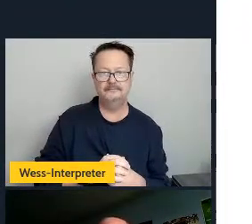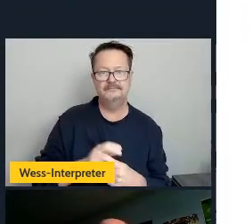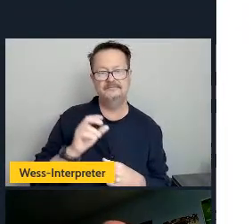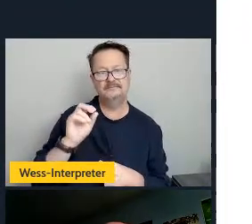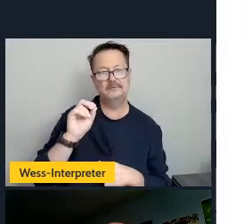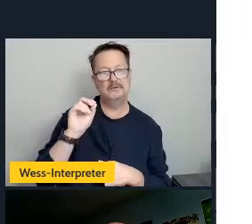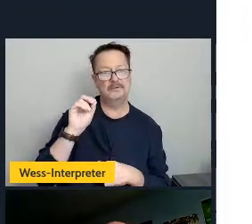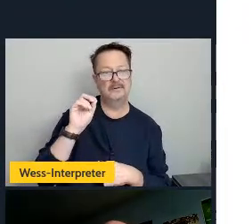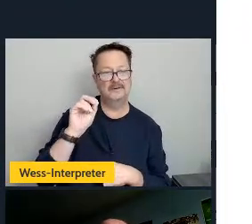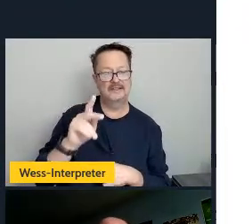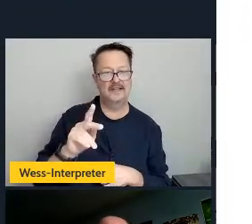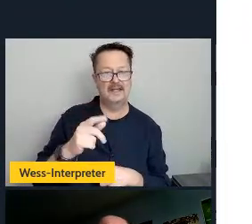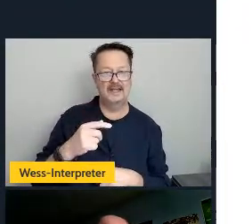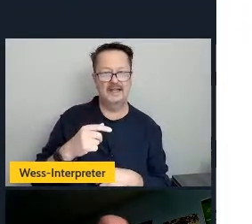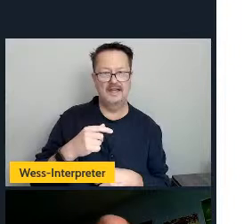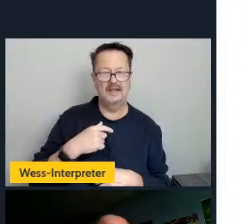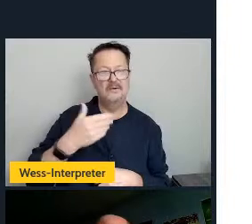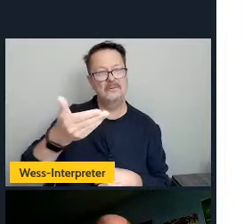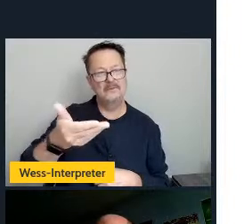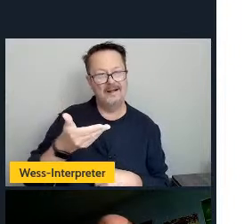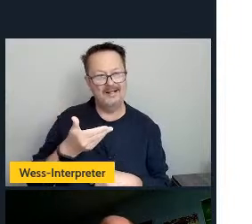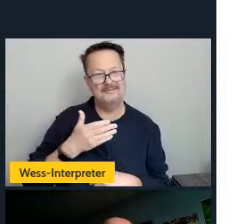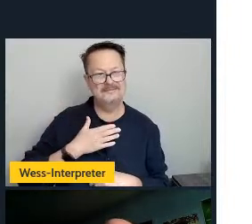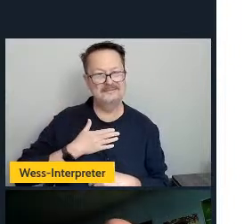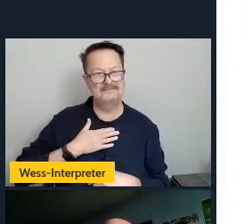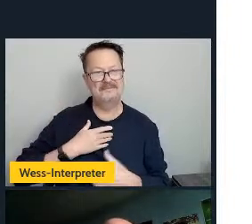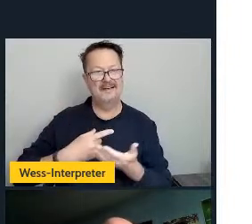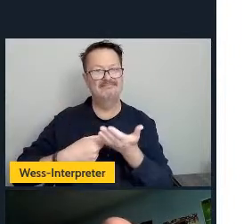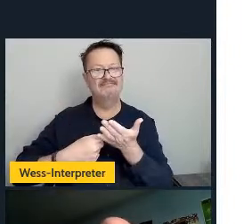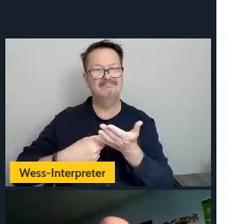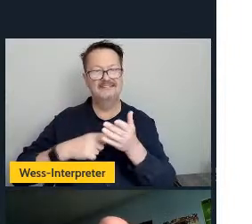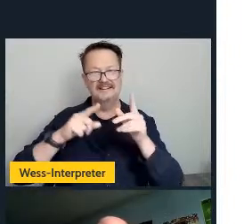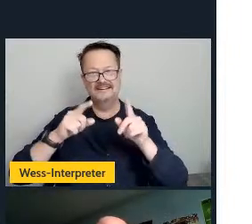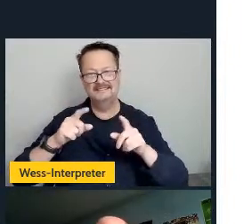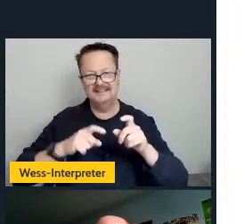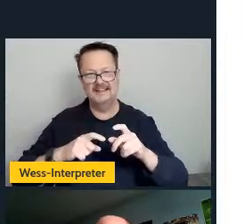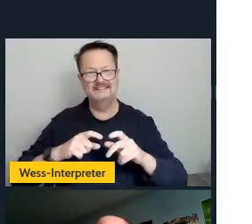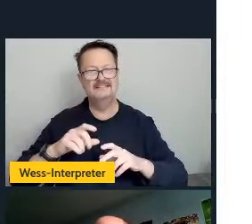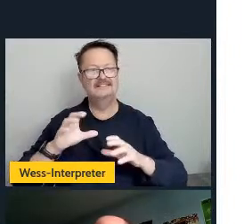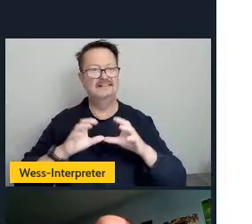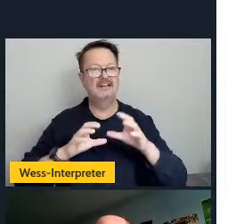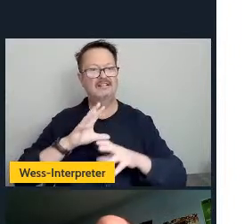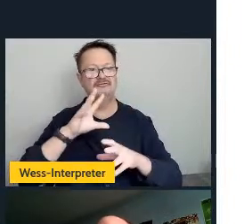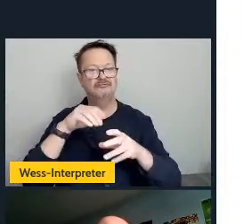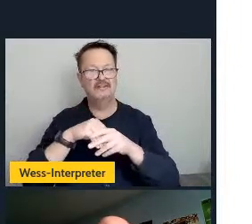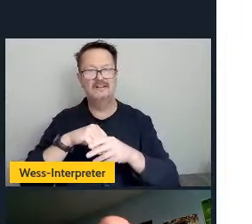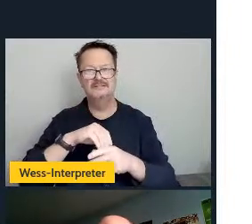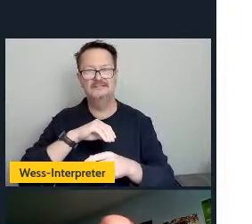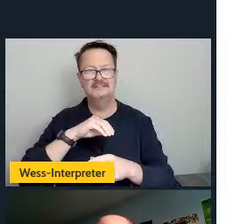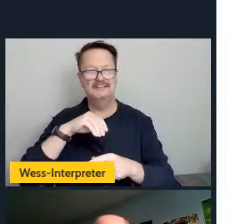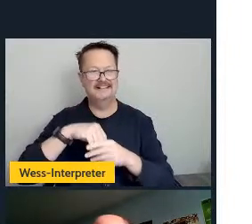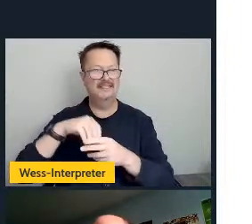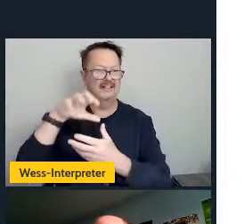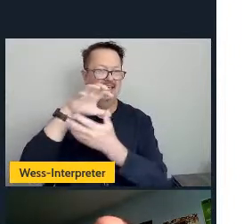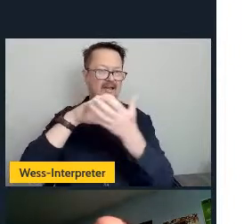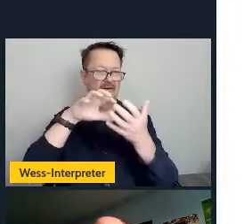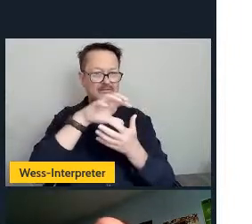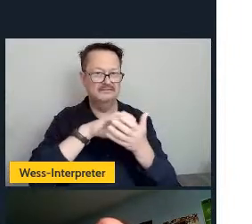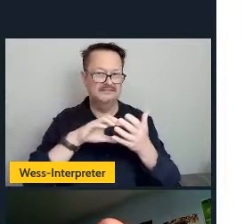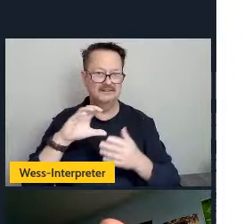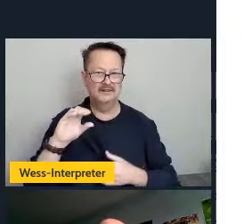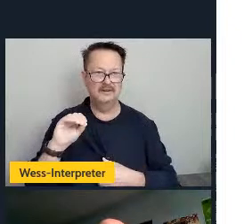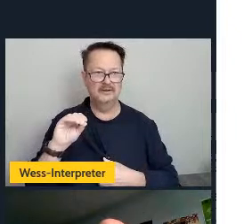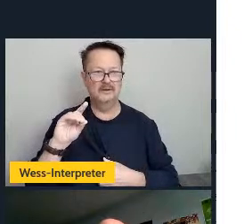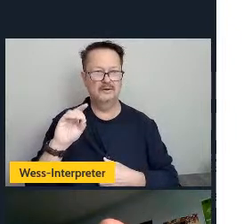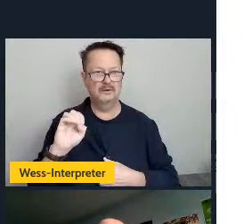Okay. Welcome to my talk on testing constructs in the cloud, which is going to be